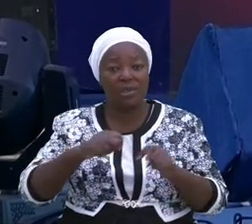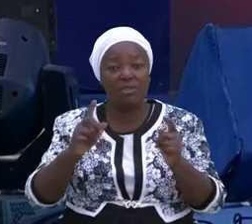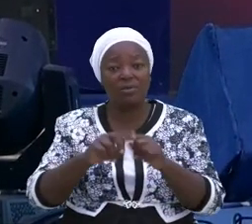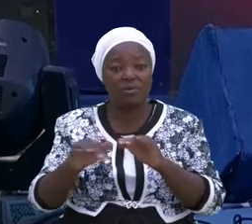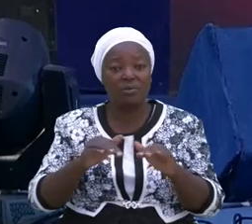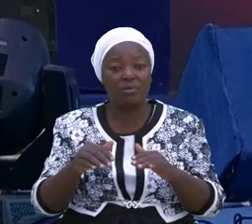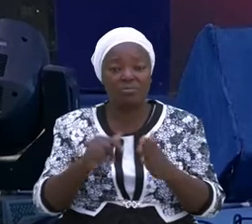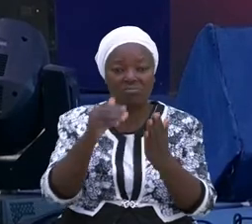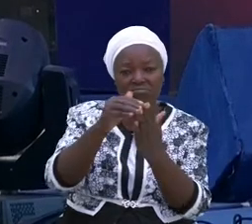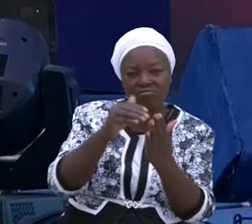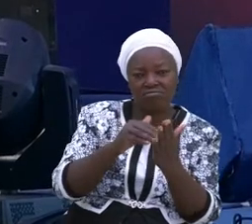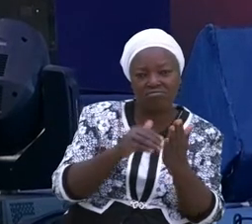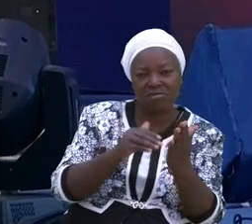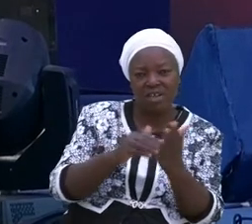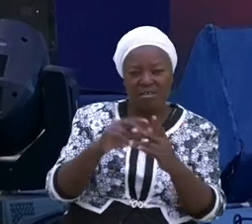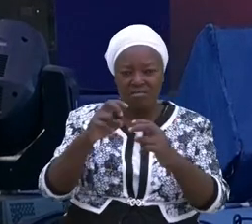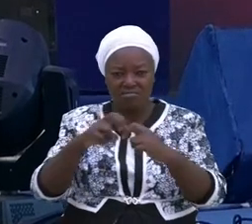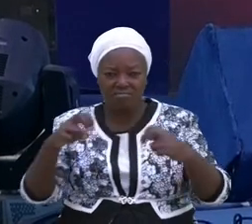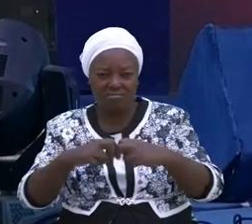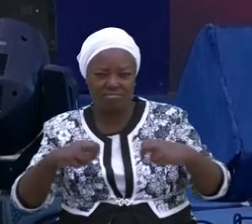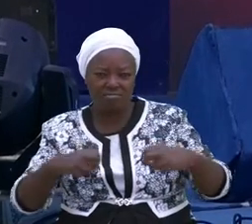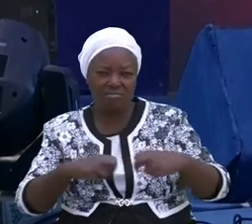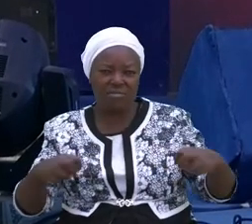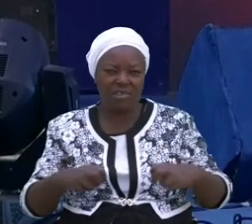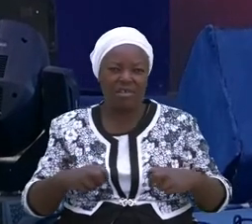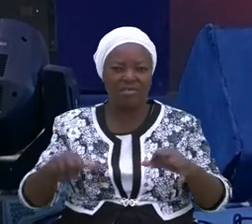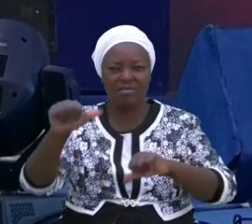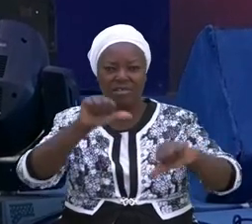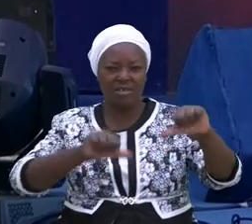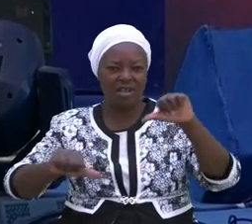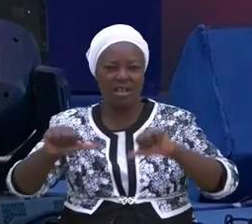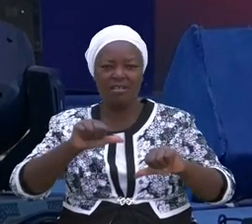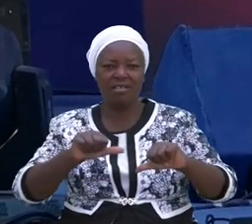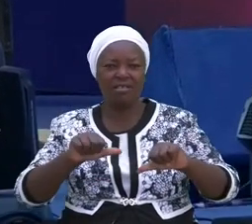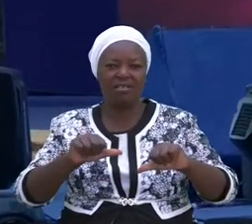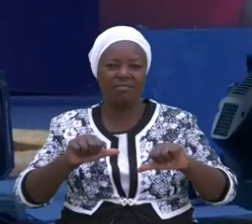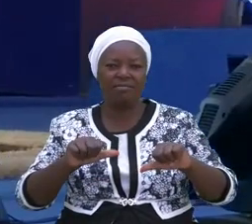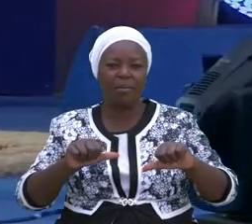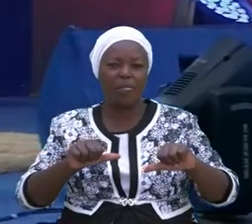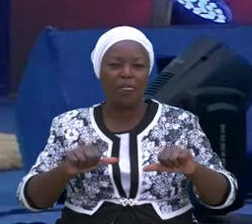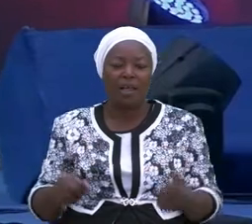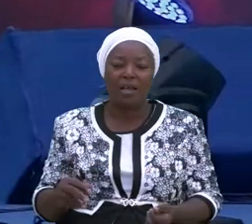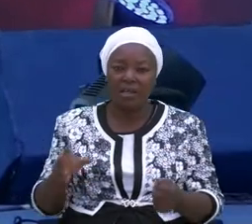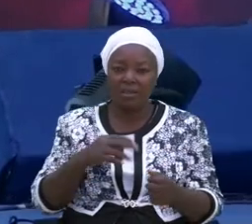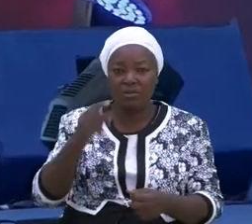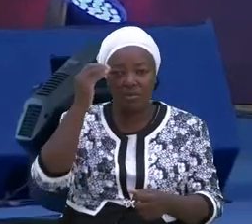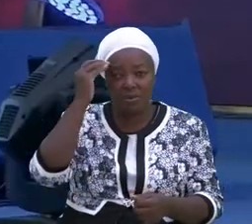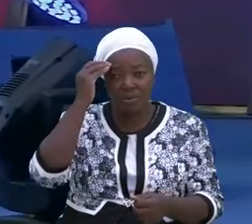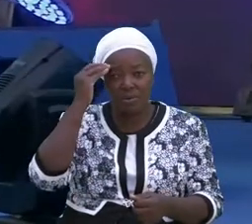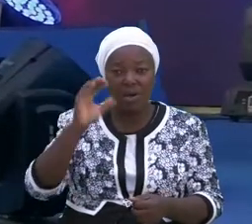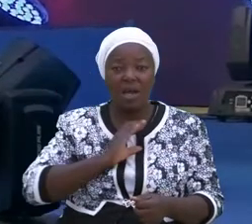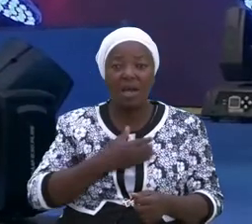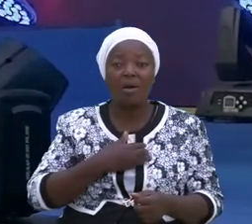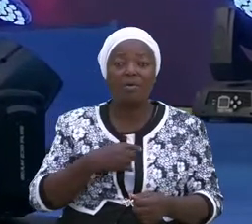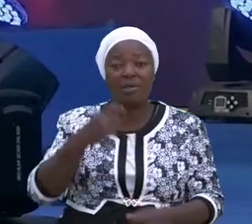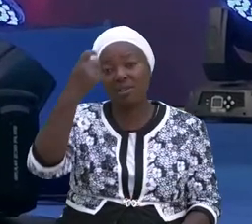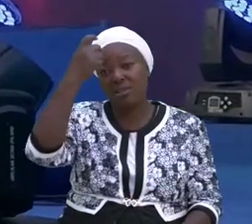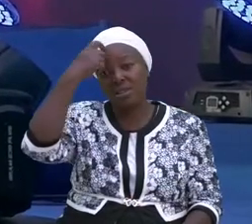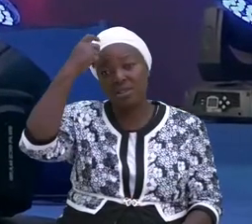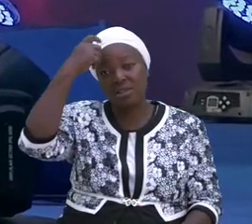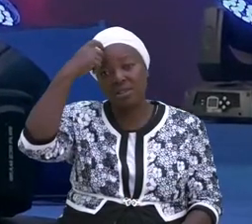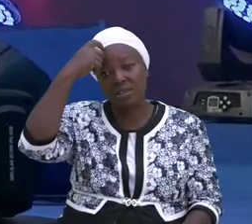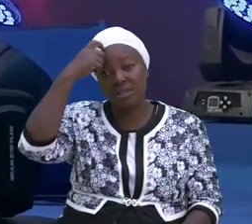analytical science, empirical science. You know, our senses, the way